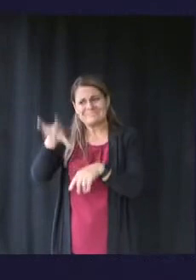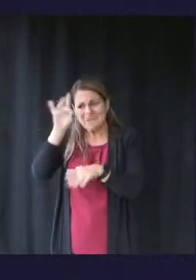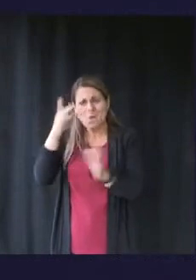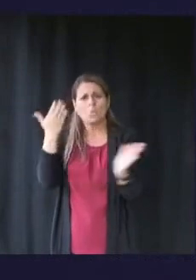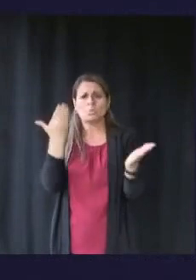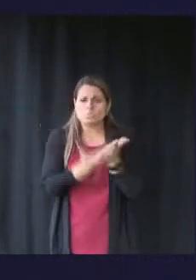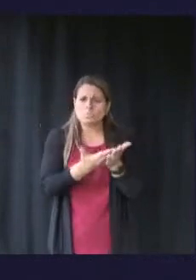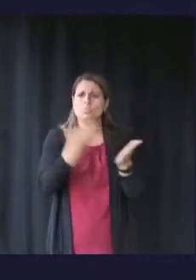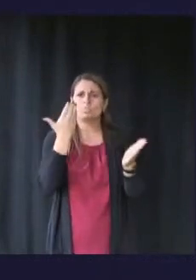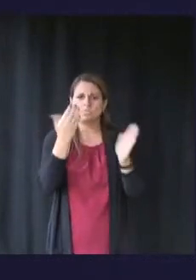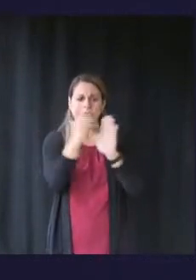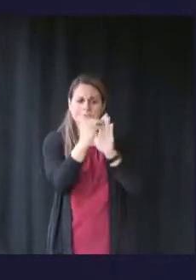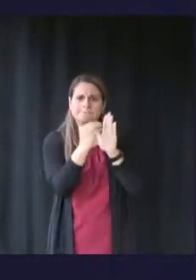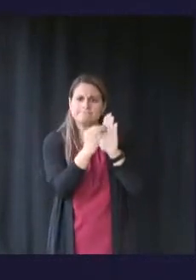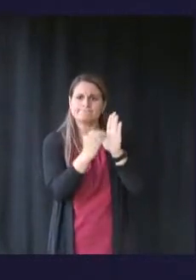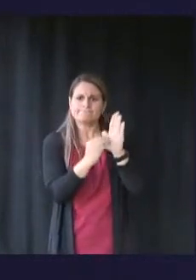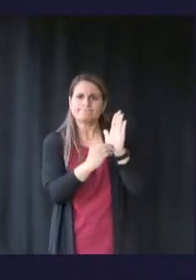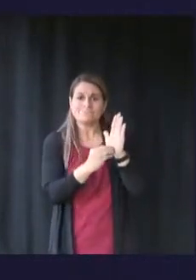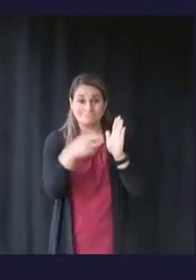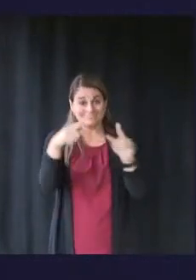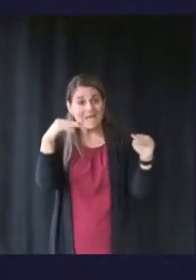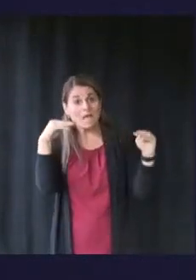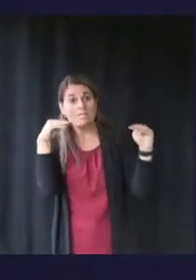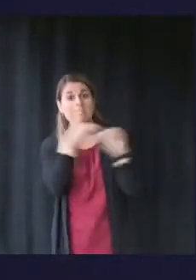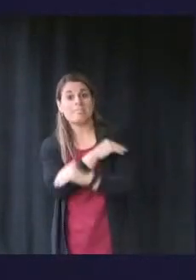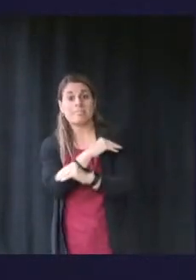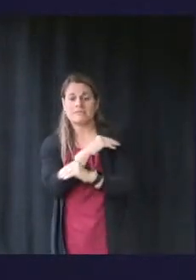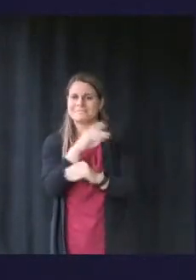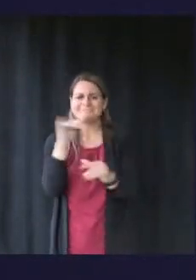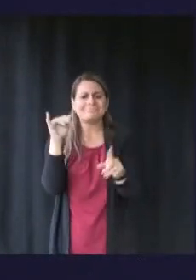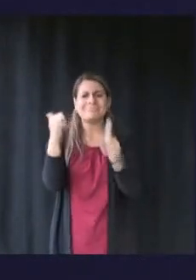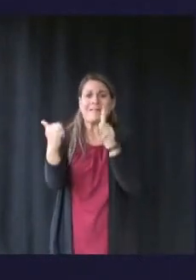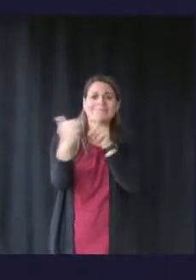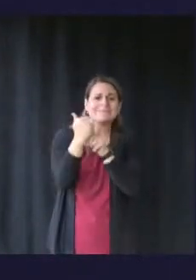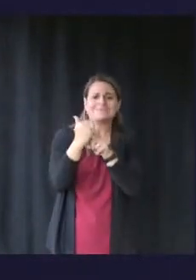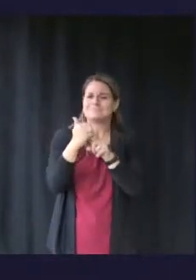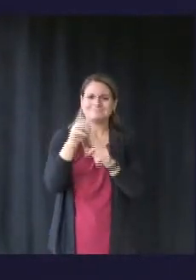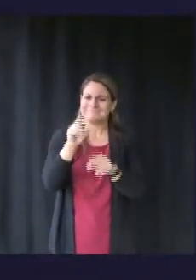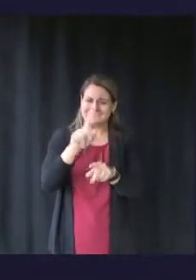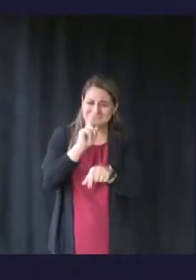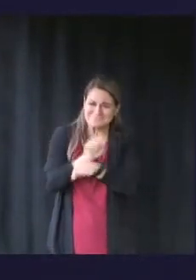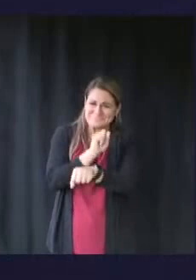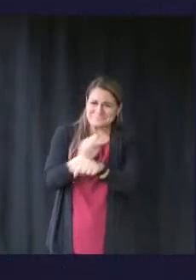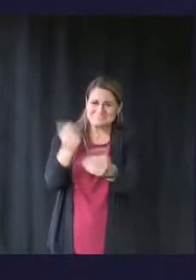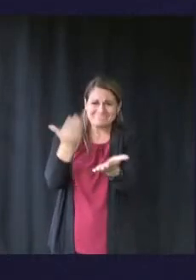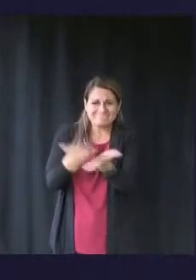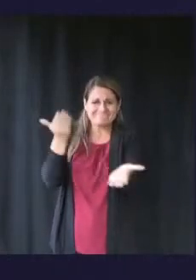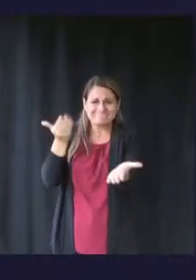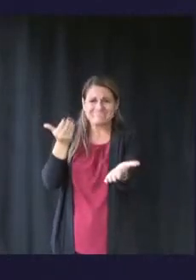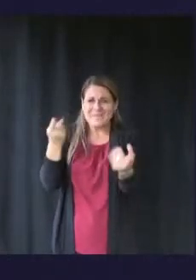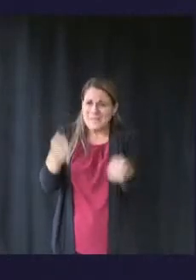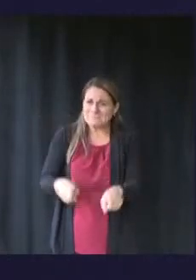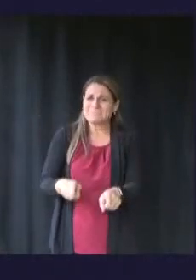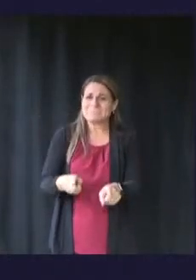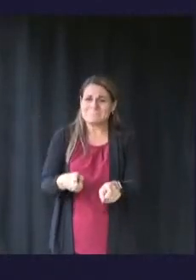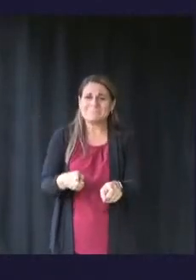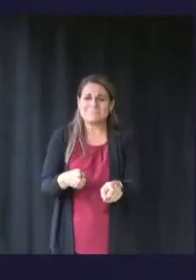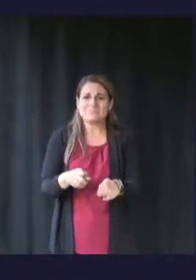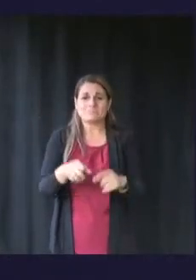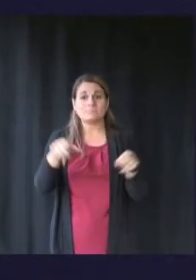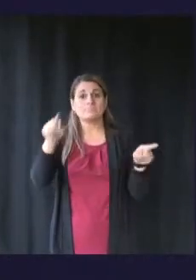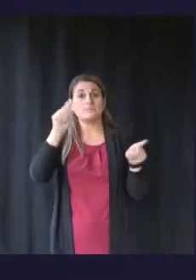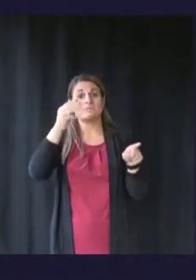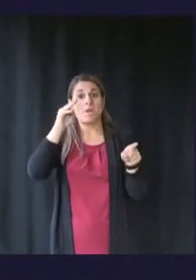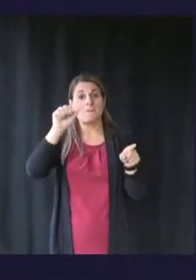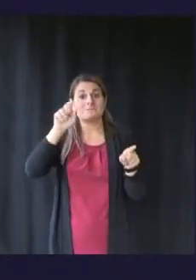be denied. In court, Tom Dodd built a case fact by fact, using